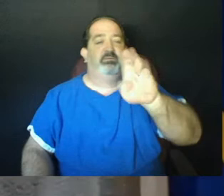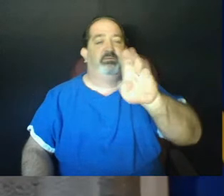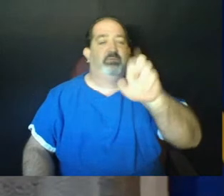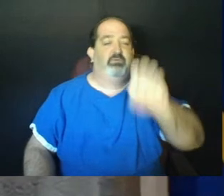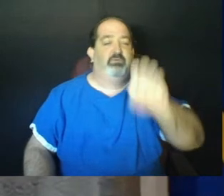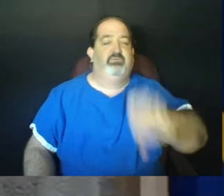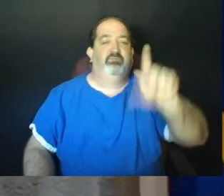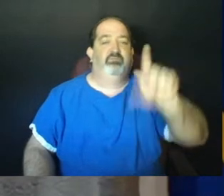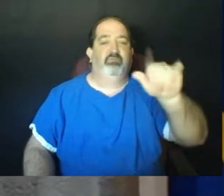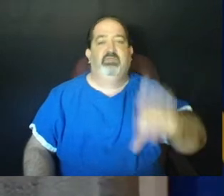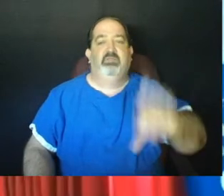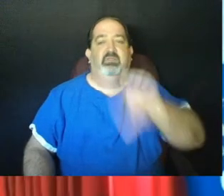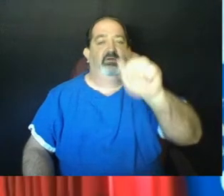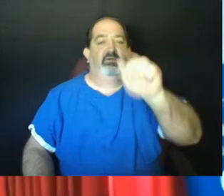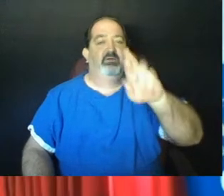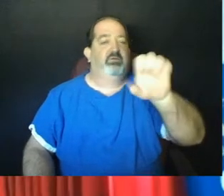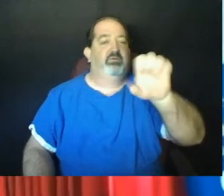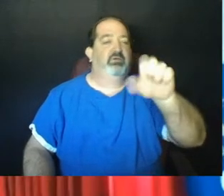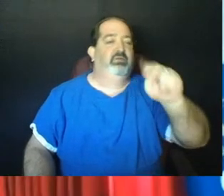Ariana Verquinthelin.